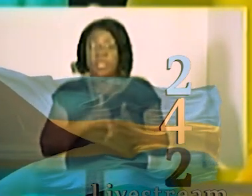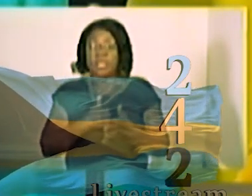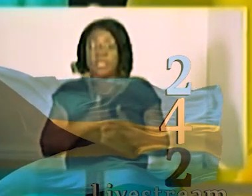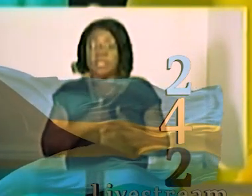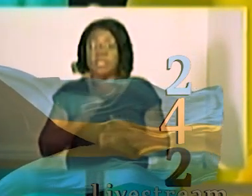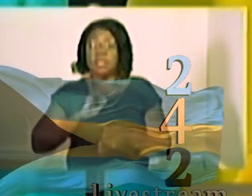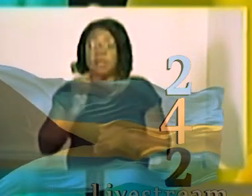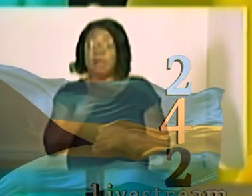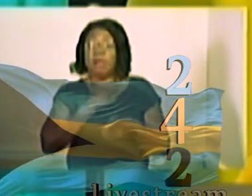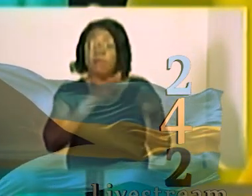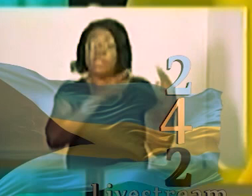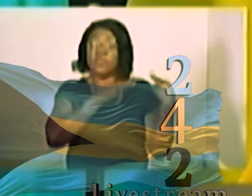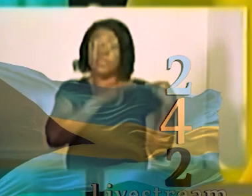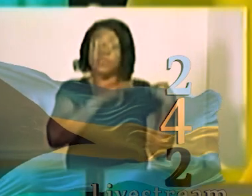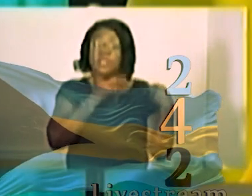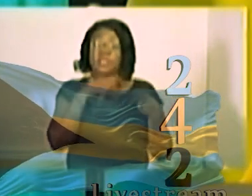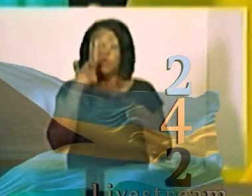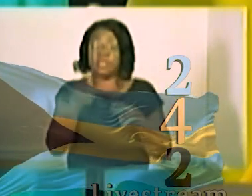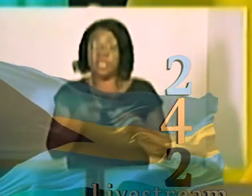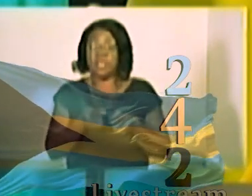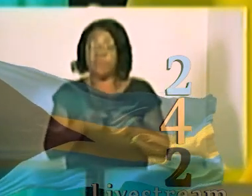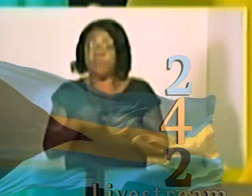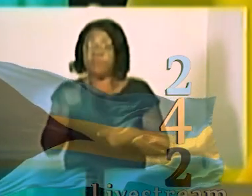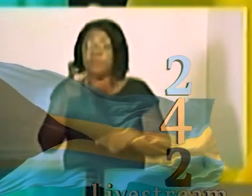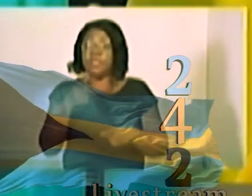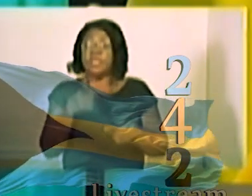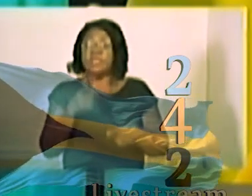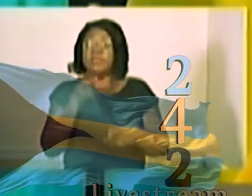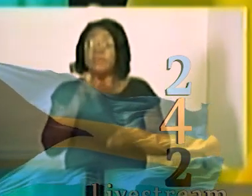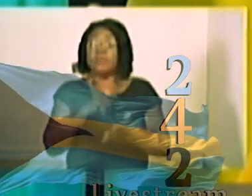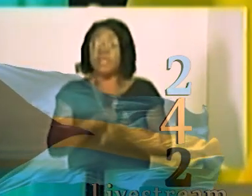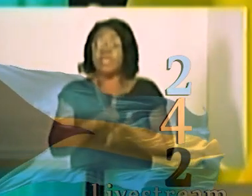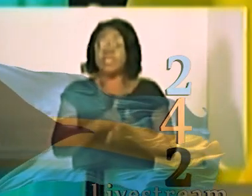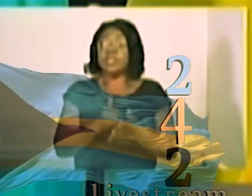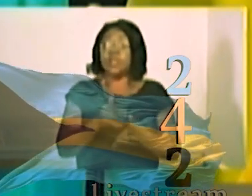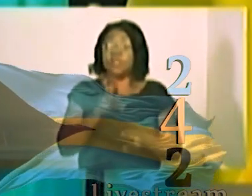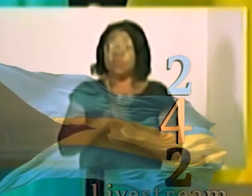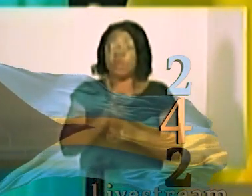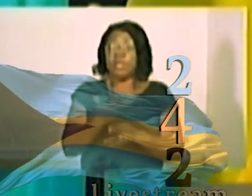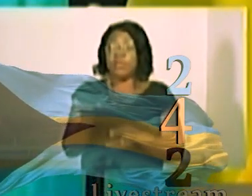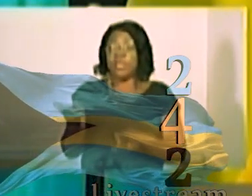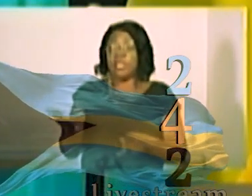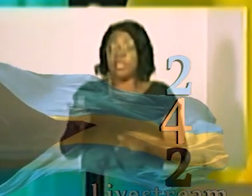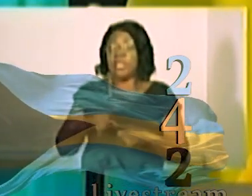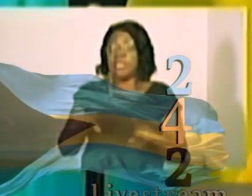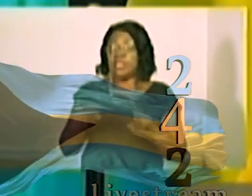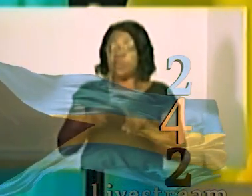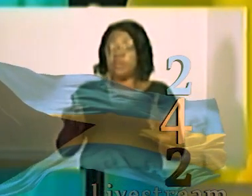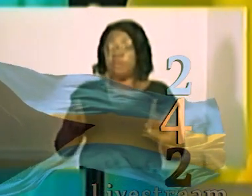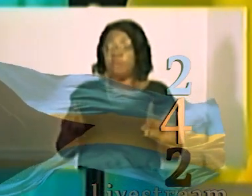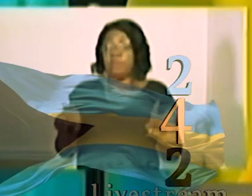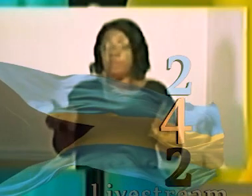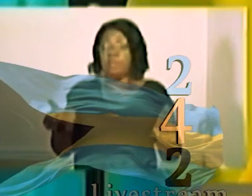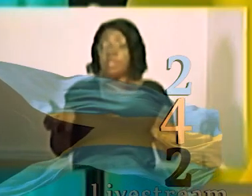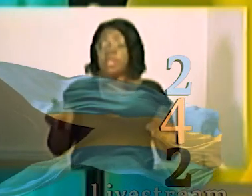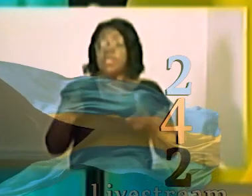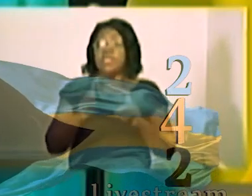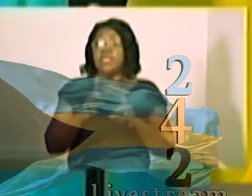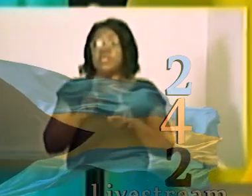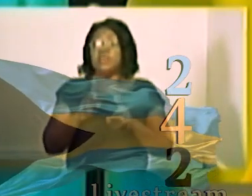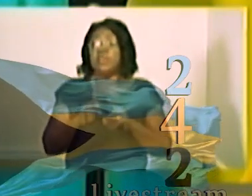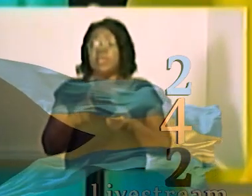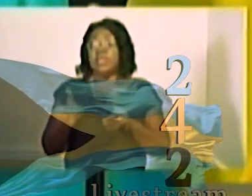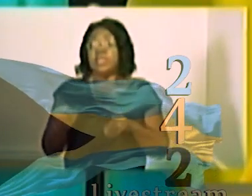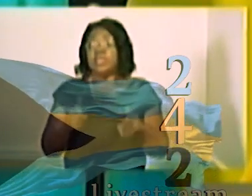it's our responsibility to say, come now, let's do something different with this. In terms